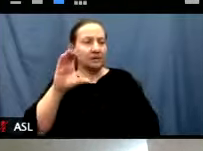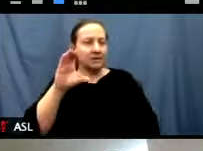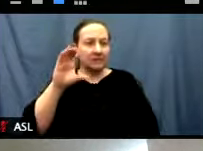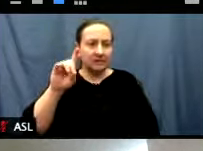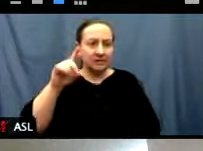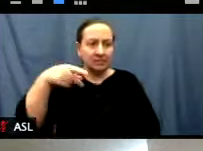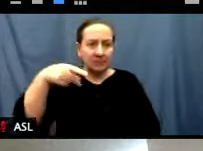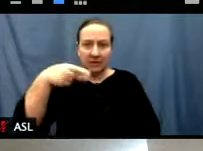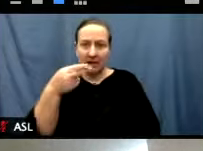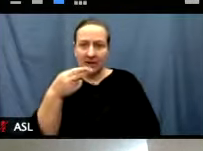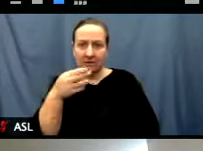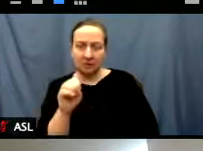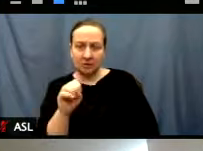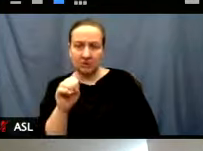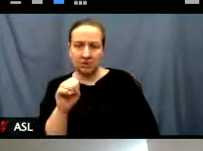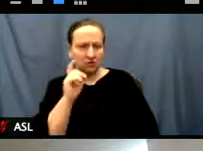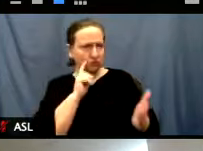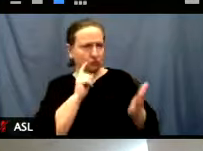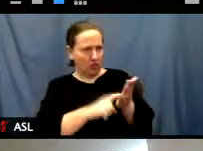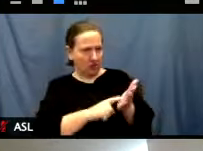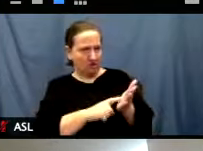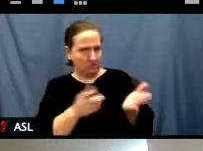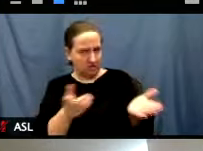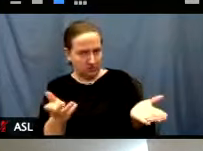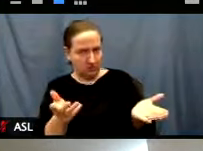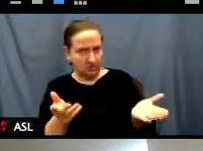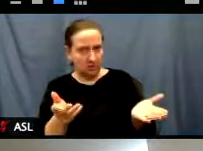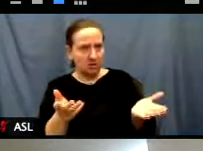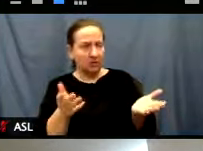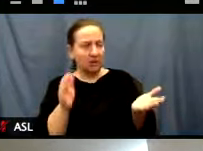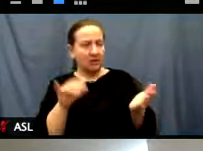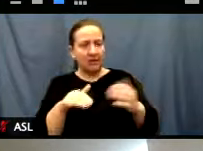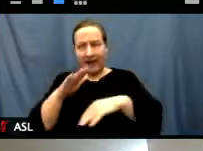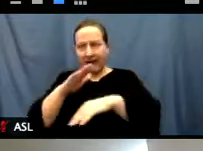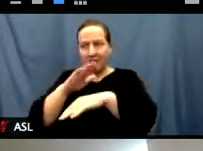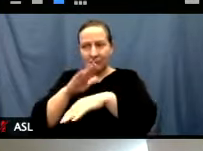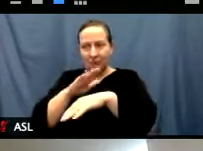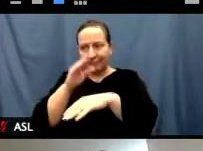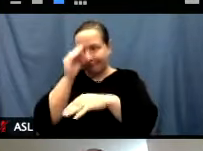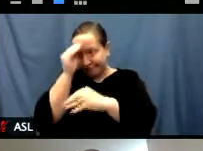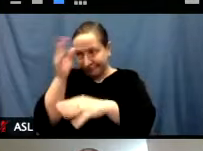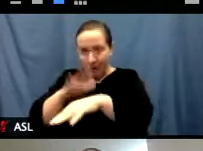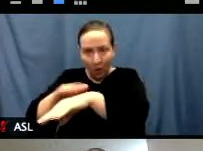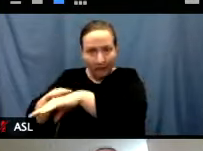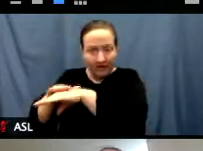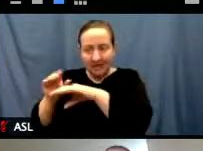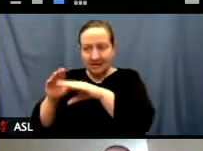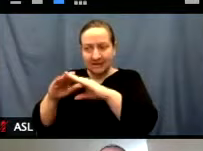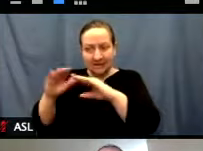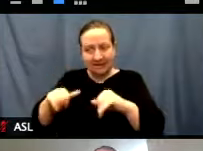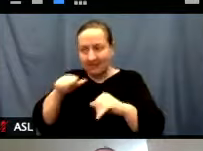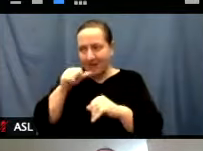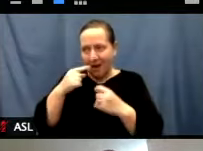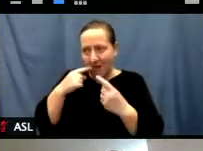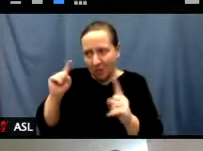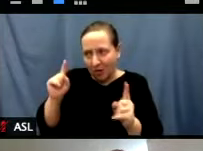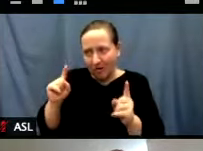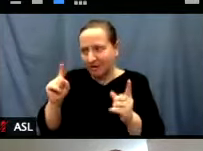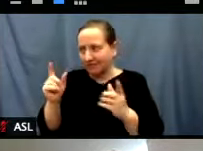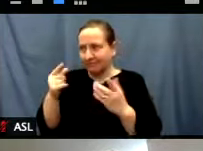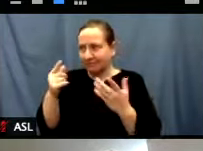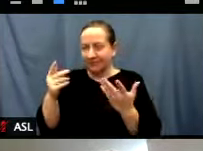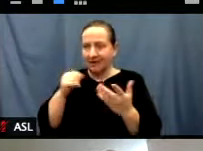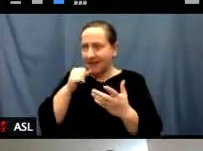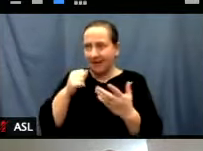fully realize that the notification system wasn't working very efficiently. In fact, it was barely working at all. You were